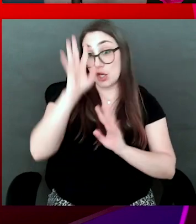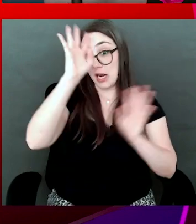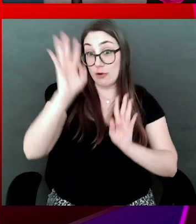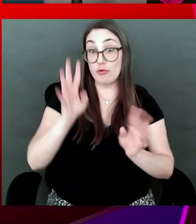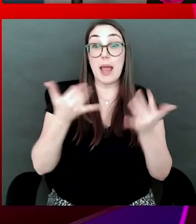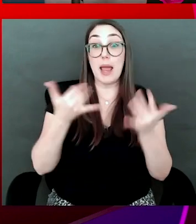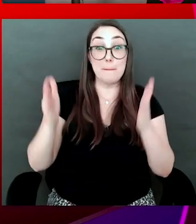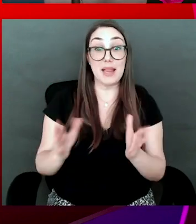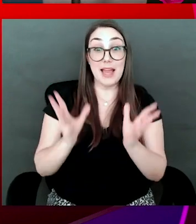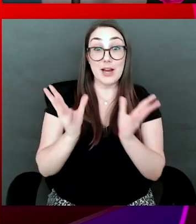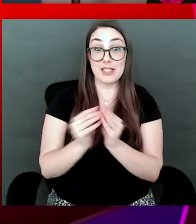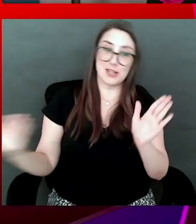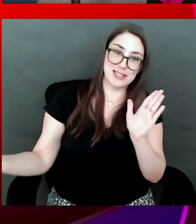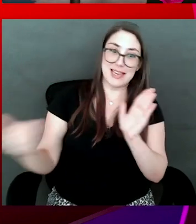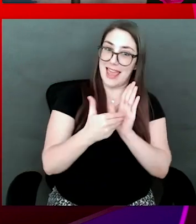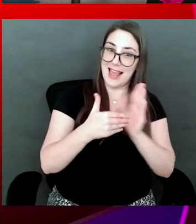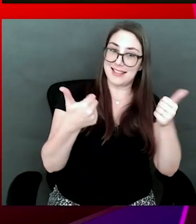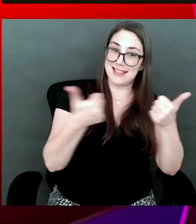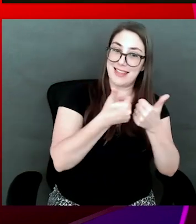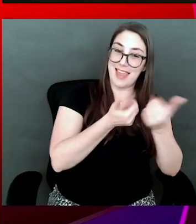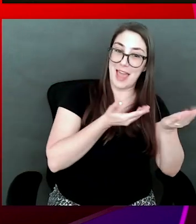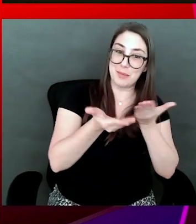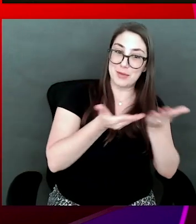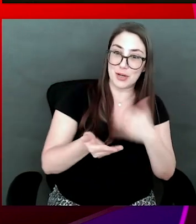game server. I wanted to ask real quick, if it's okay,